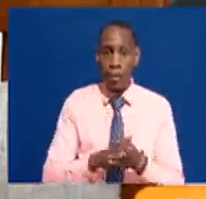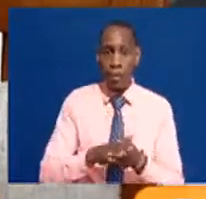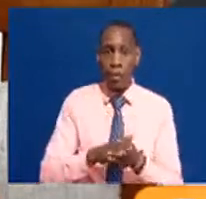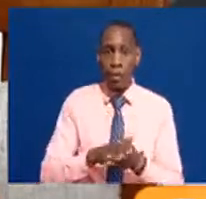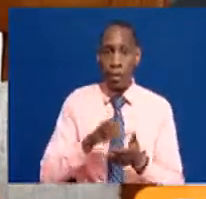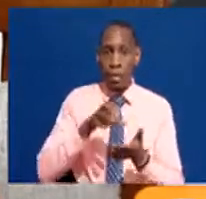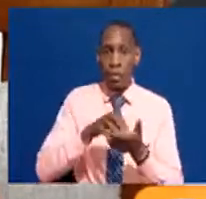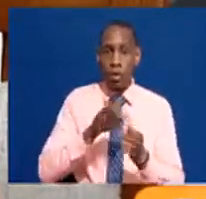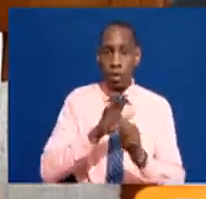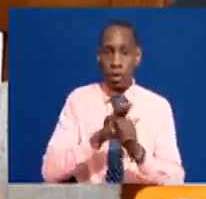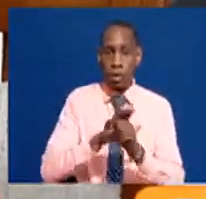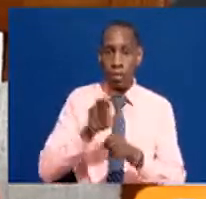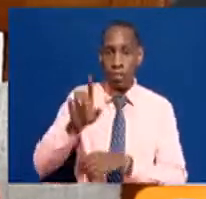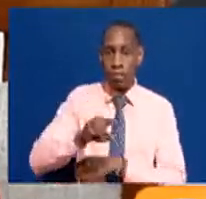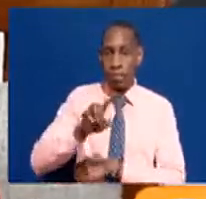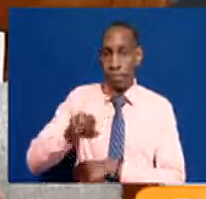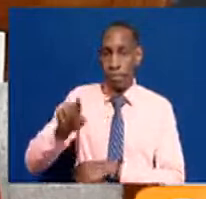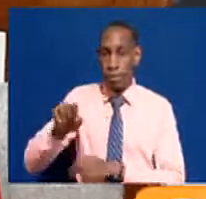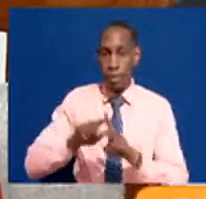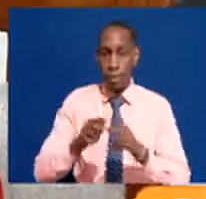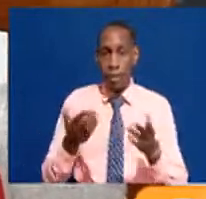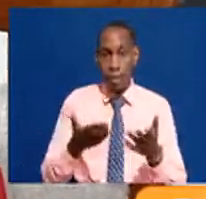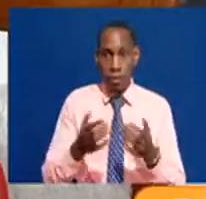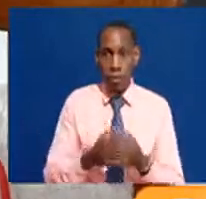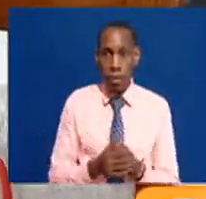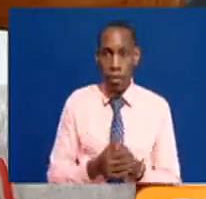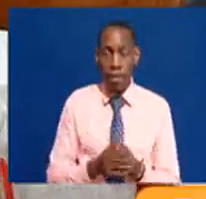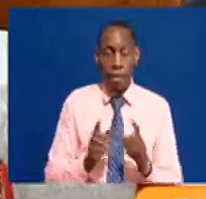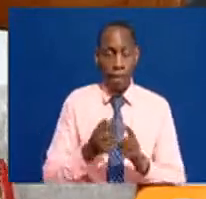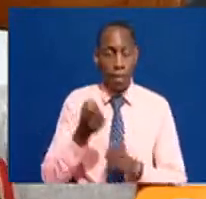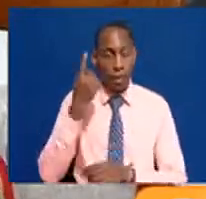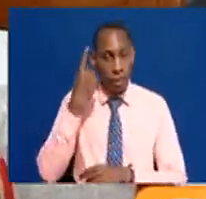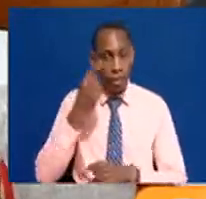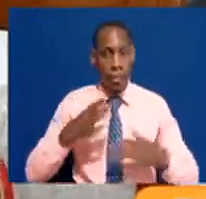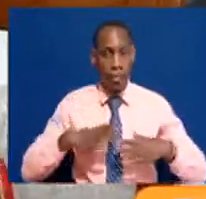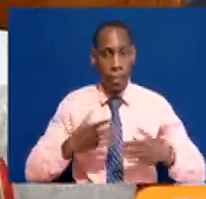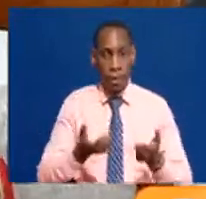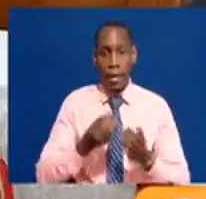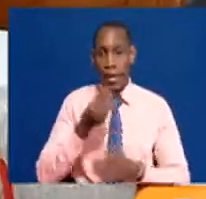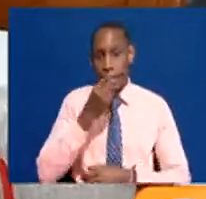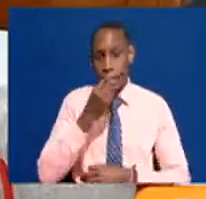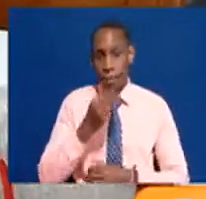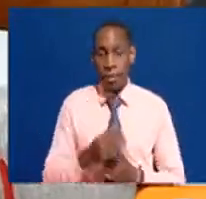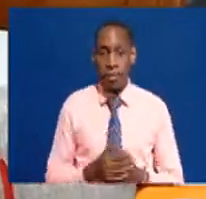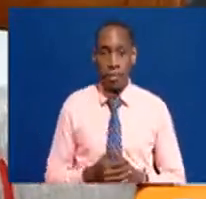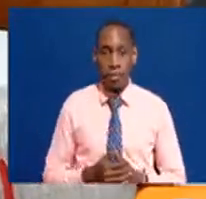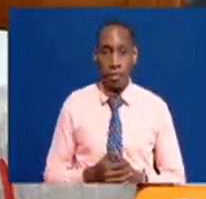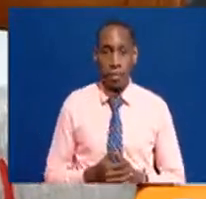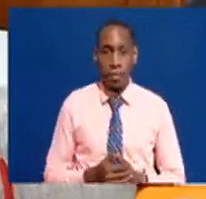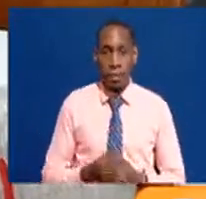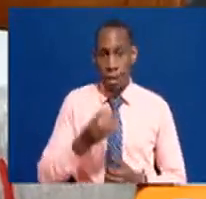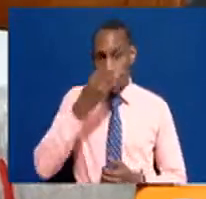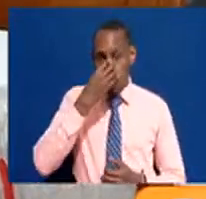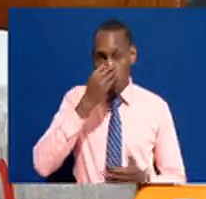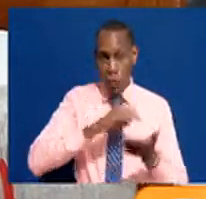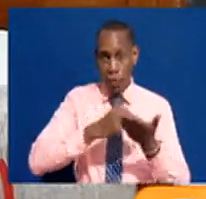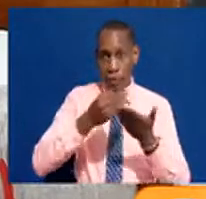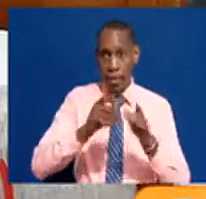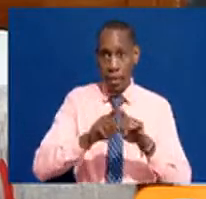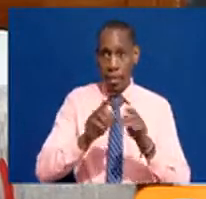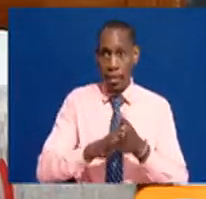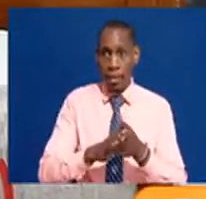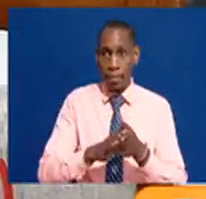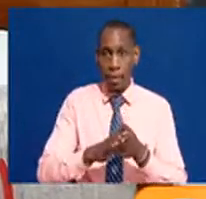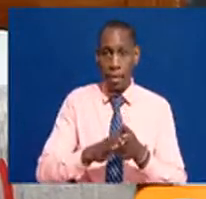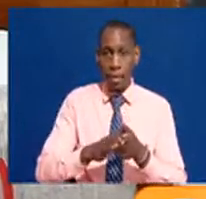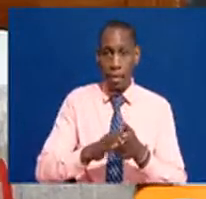of wrongs. So where does it start? It starts with understanding people need food. That hustler fund, let it give